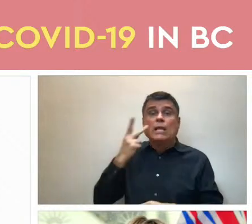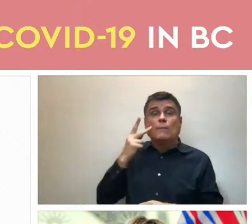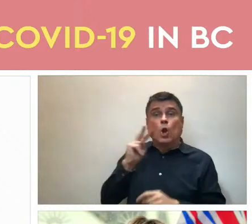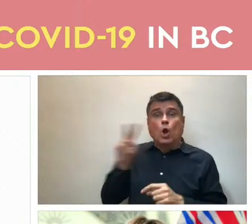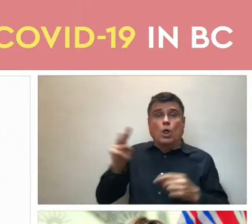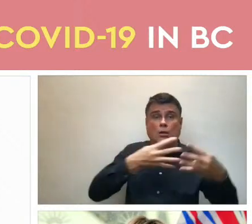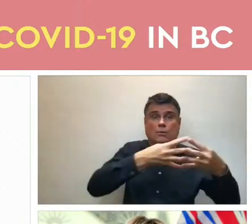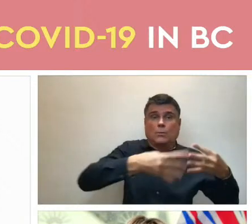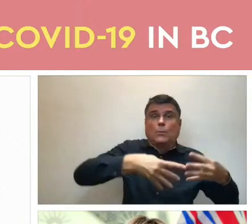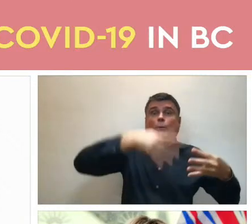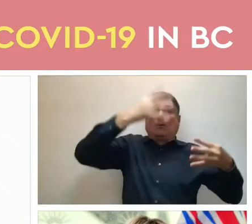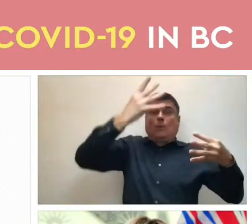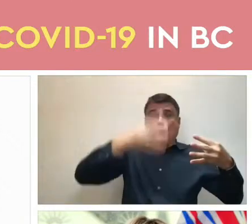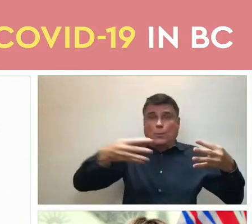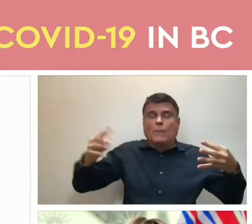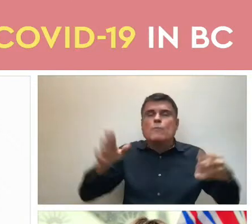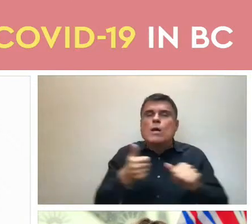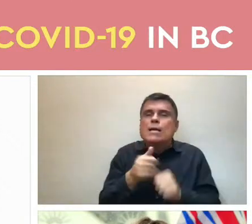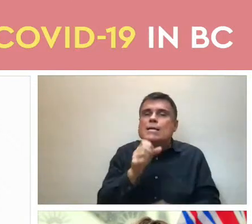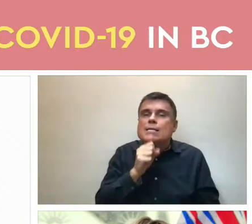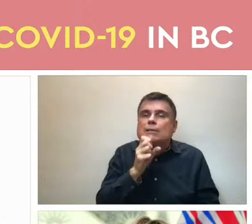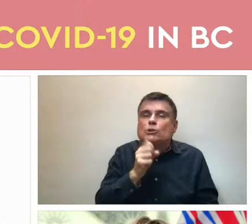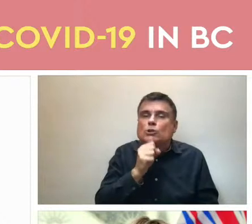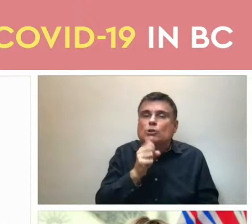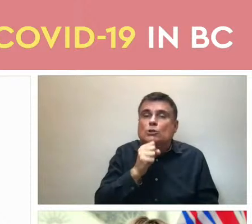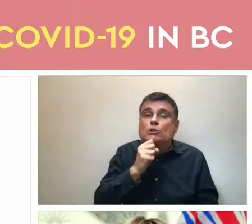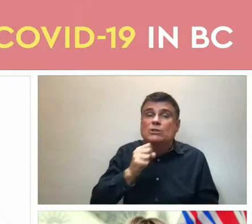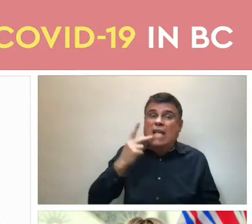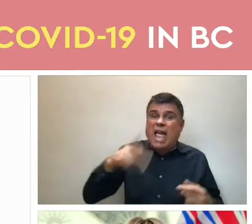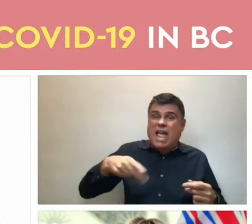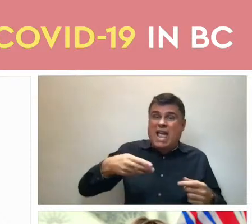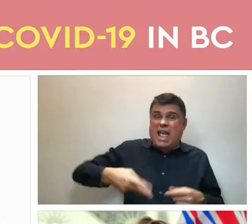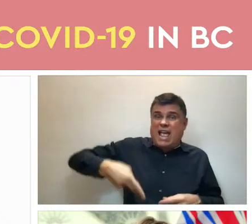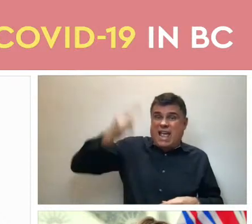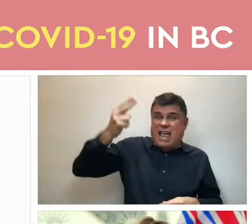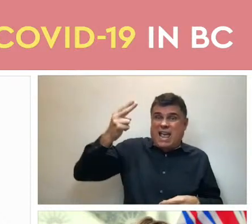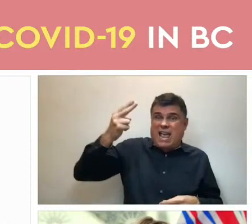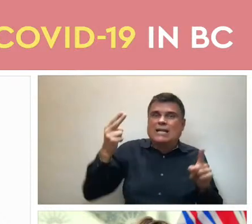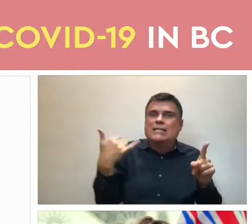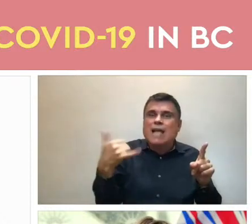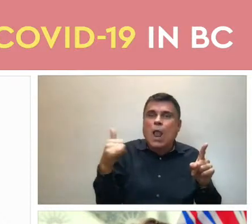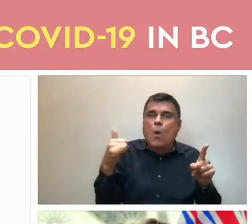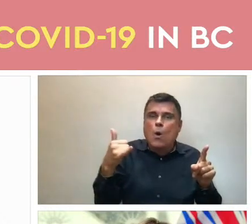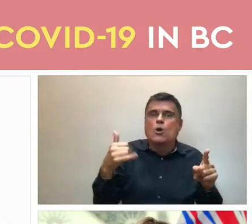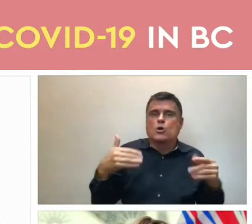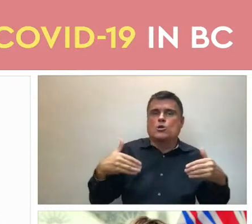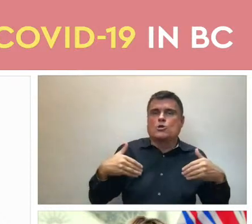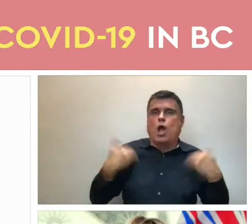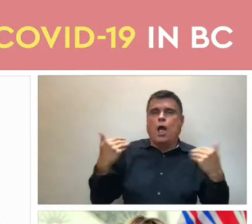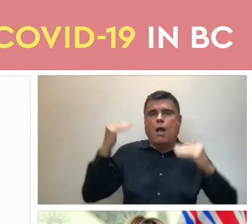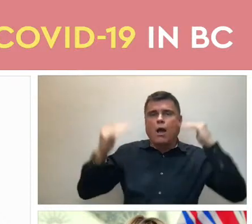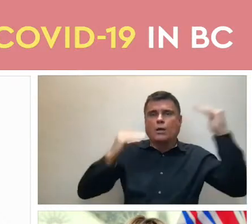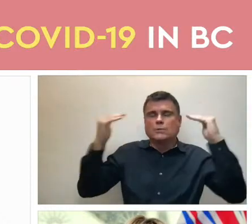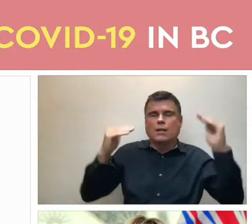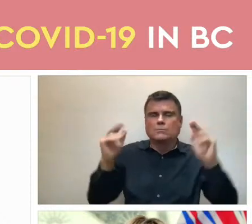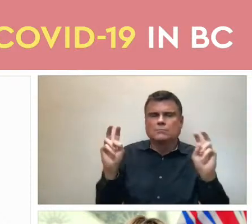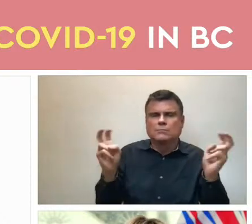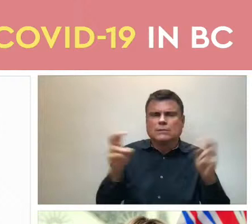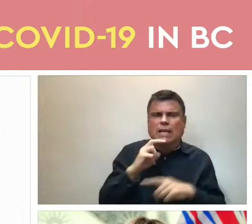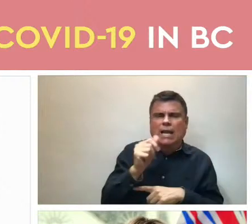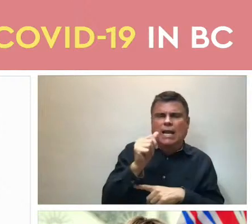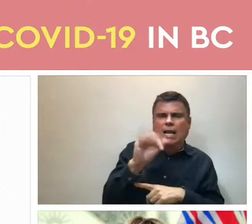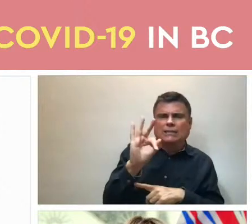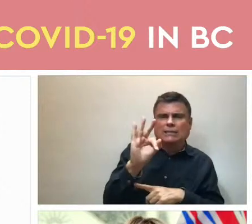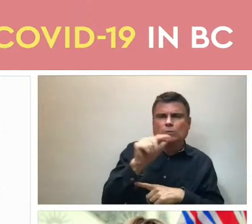of cases, the highest numbers of cases, continue to be in young adults, particularly the 30 to 45